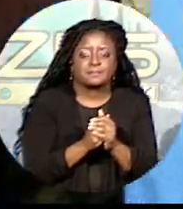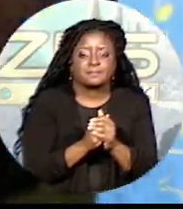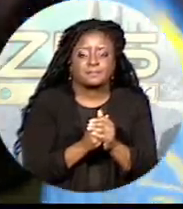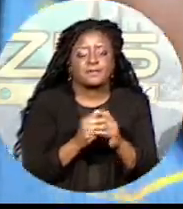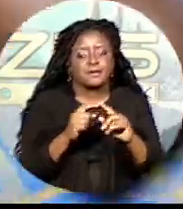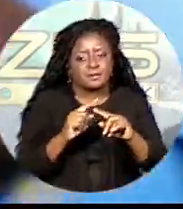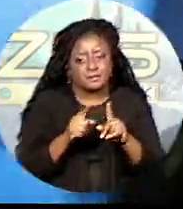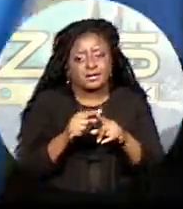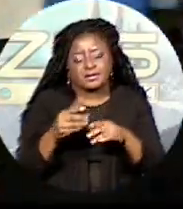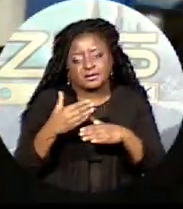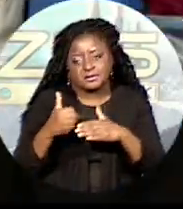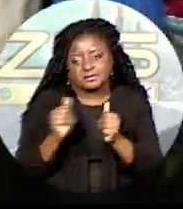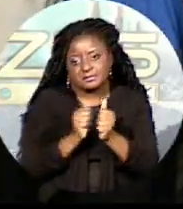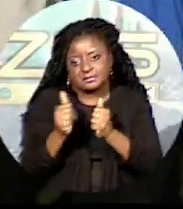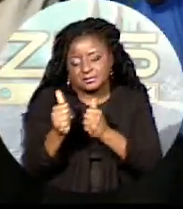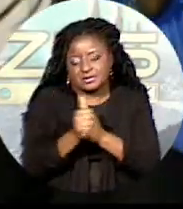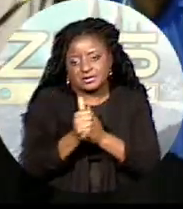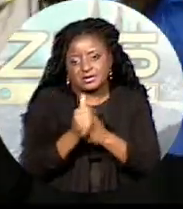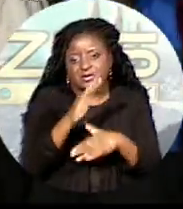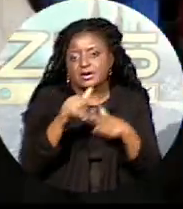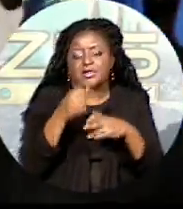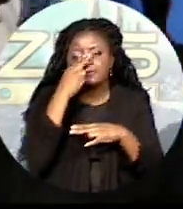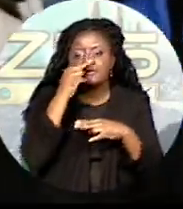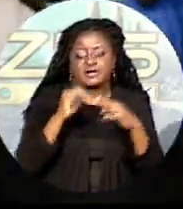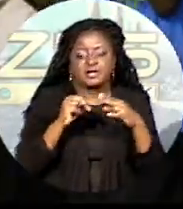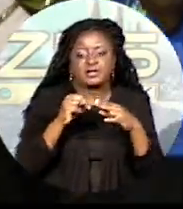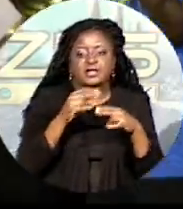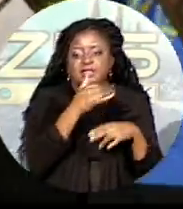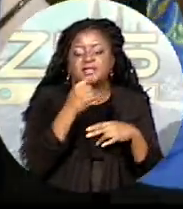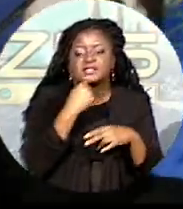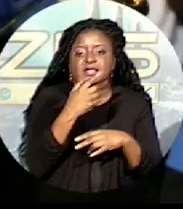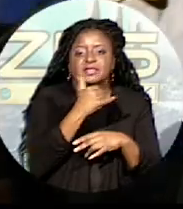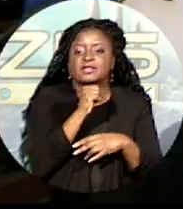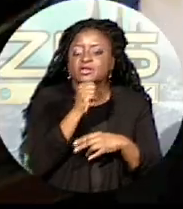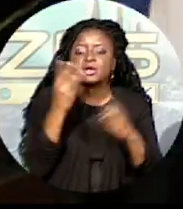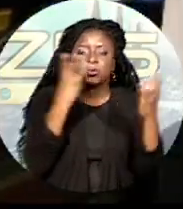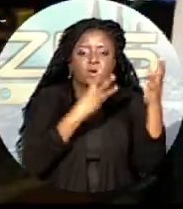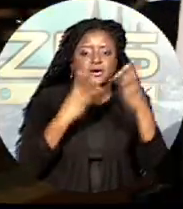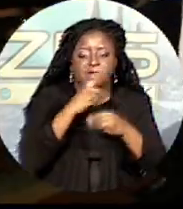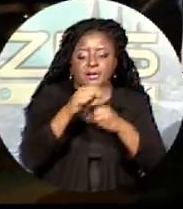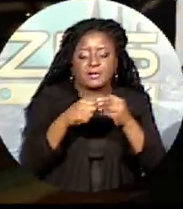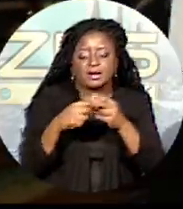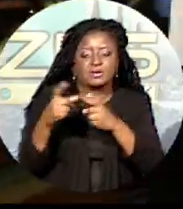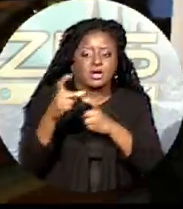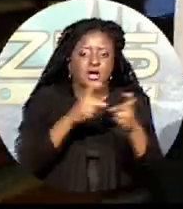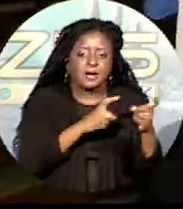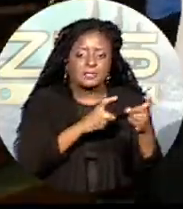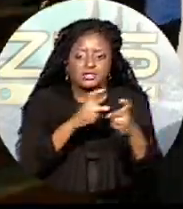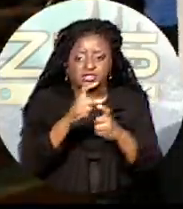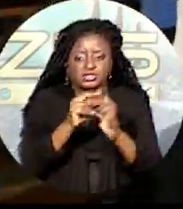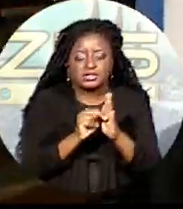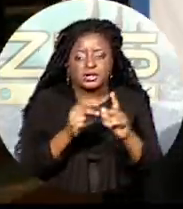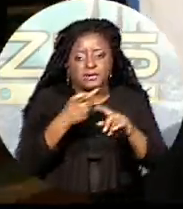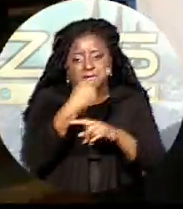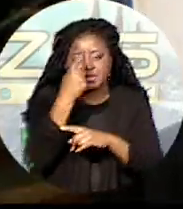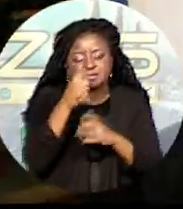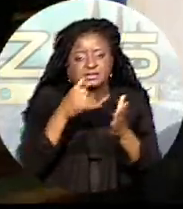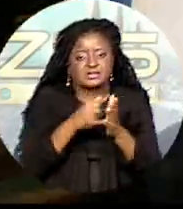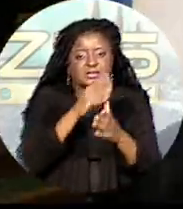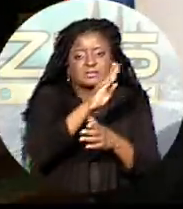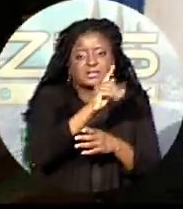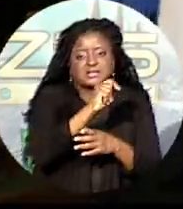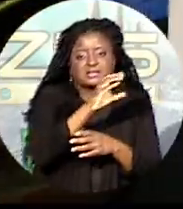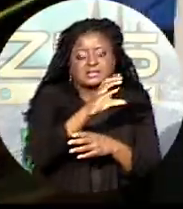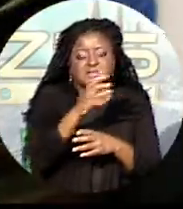But beyond the fun and frolic of Saturday's festivities, officials say they're not worried about the competition because it's BTC